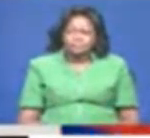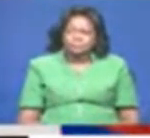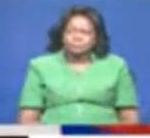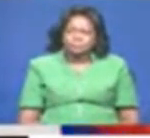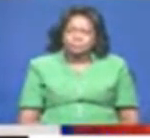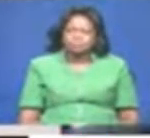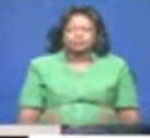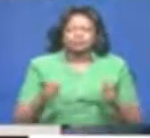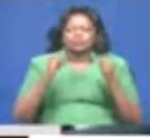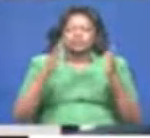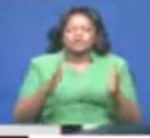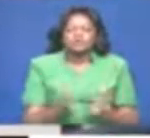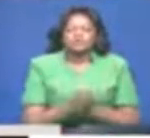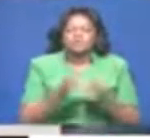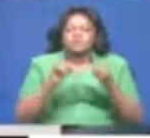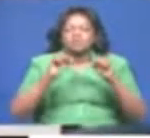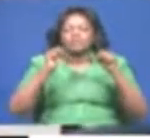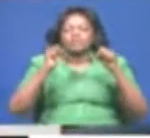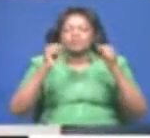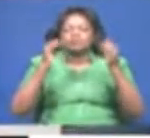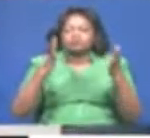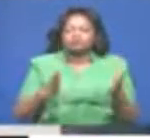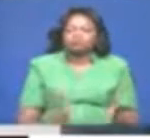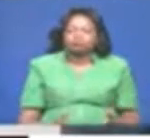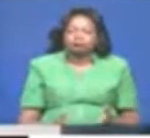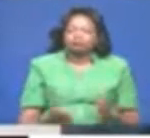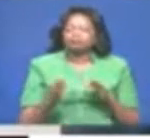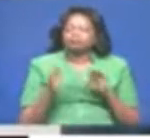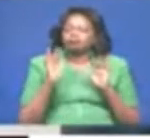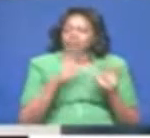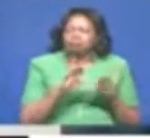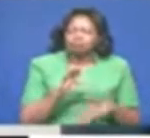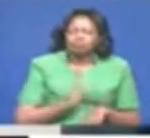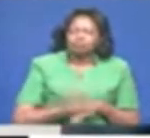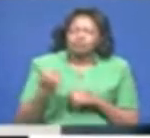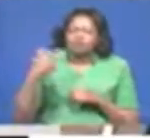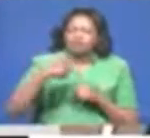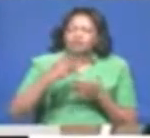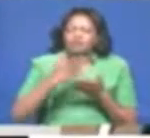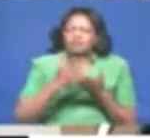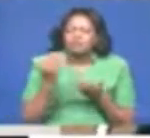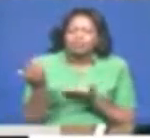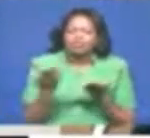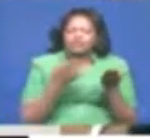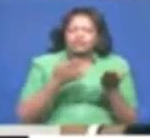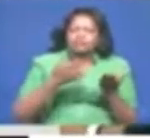Motorists and boda riders have been scrambling for petrol, with some carrying it using jerrycans.